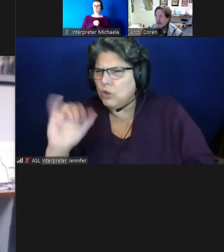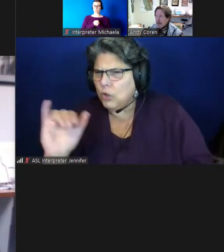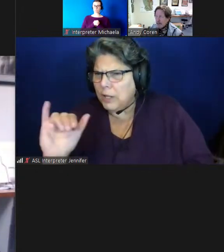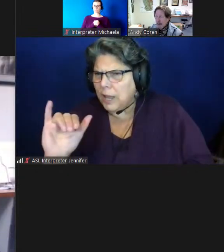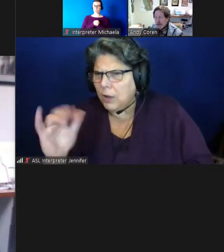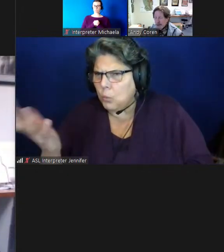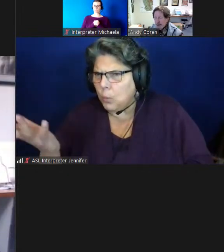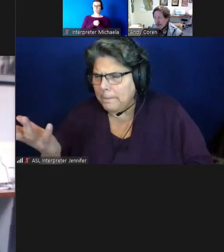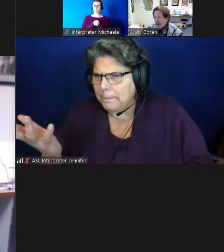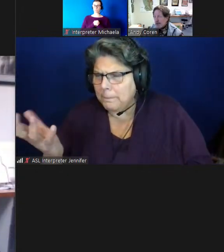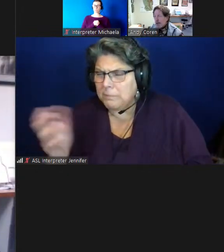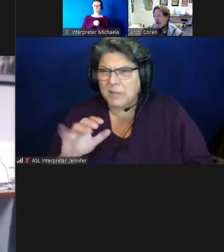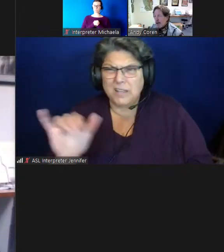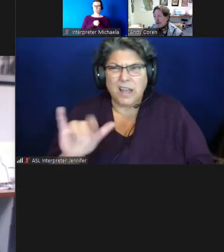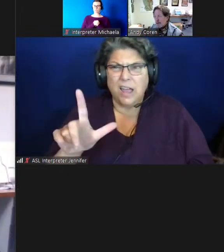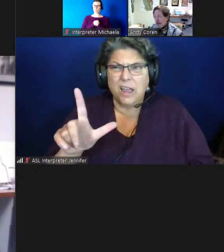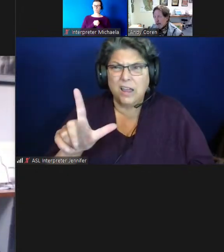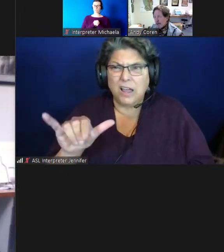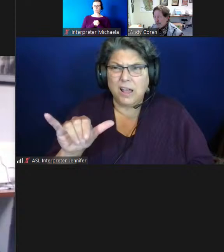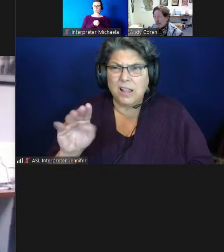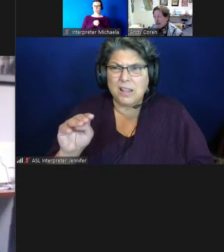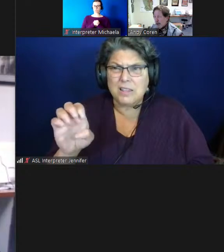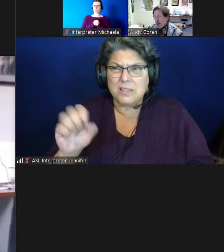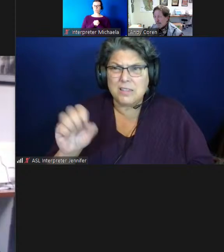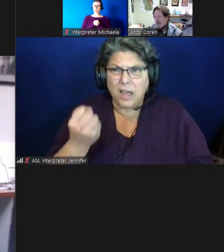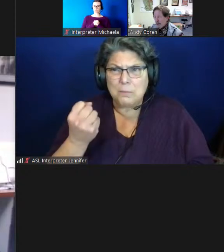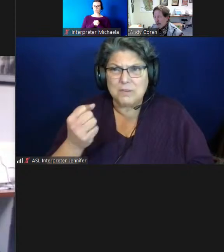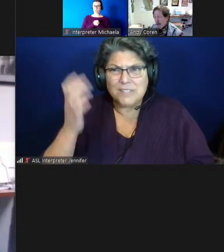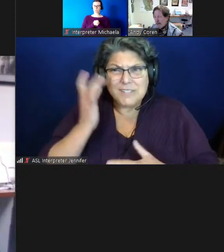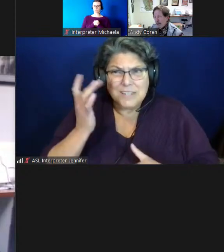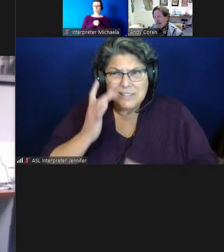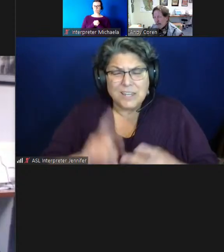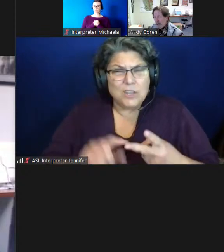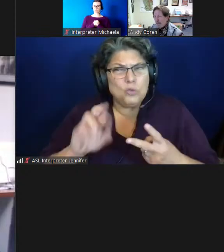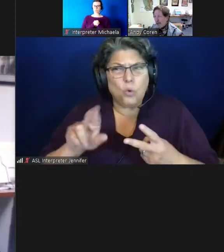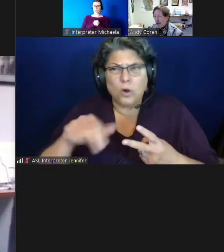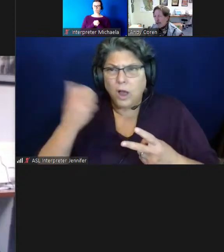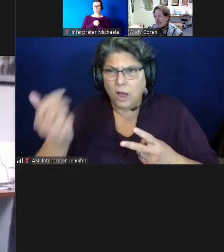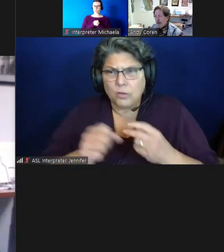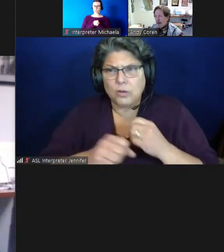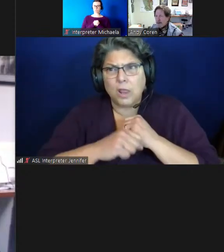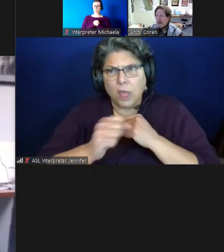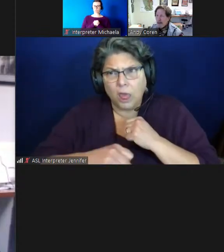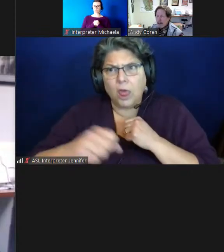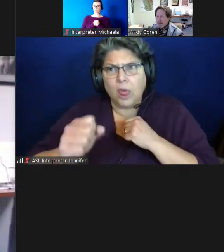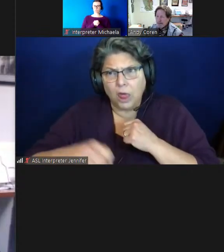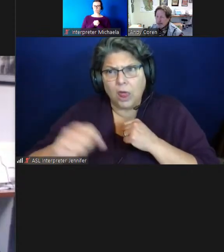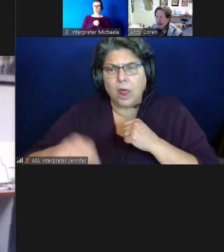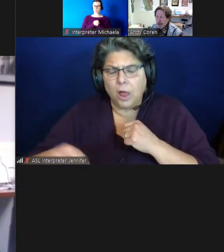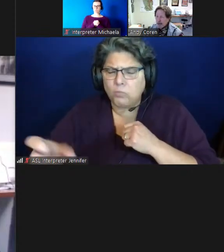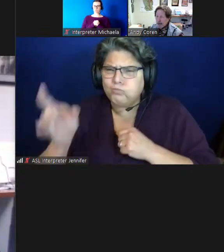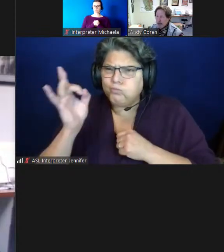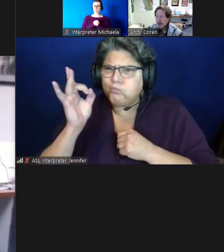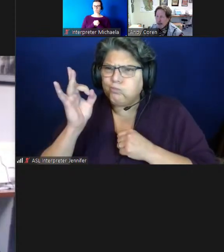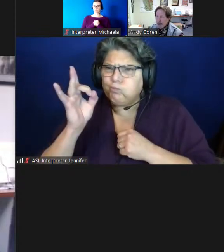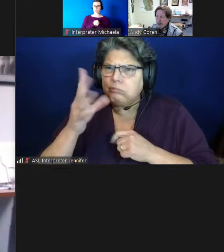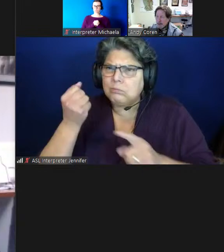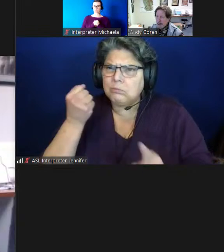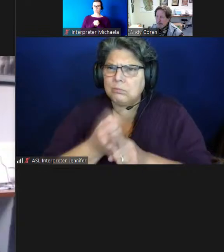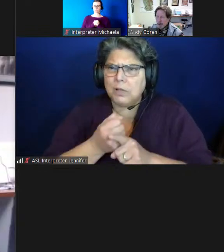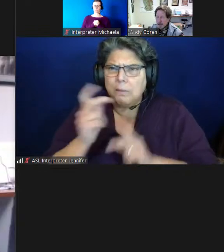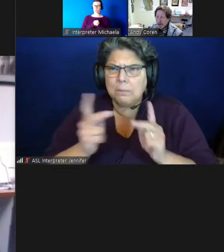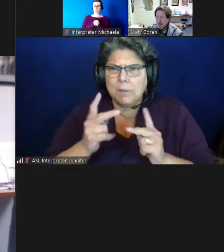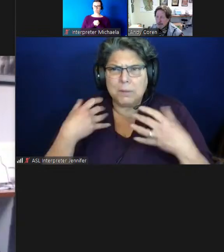like Lyme's disease or some of the others that go on for a long time, that can really have a huge effect on people's health